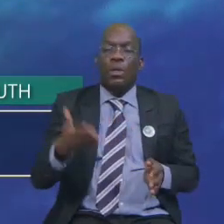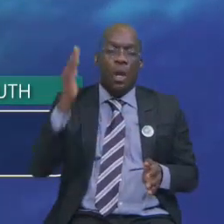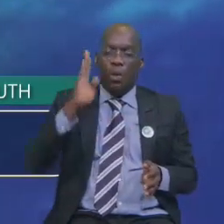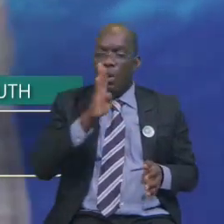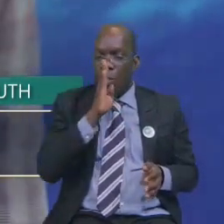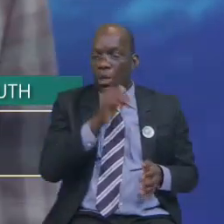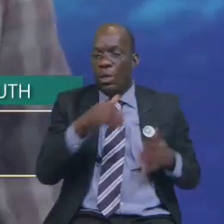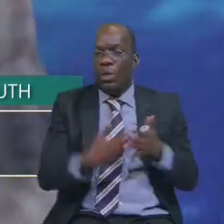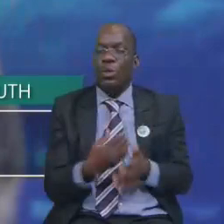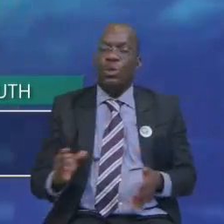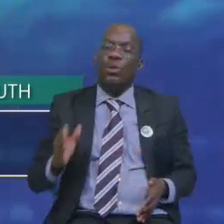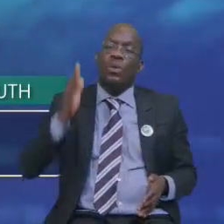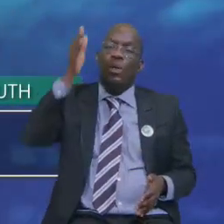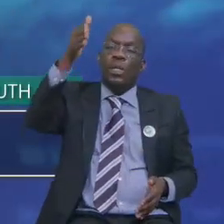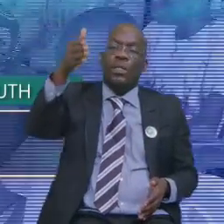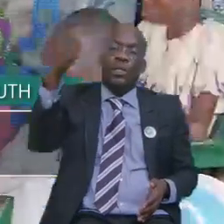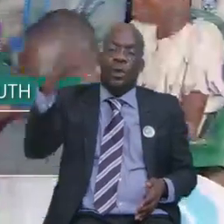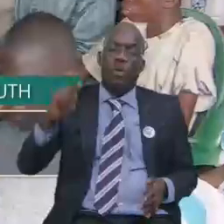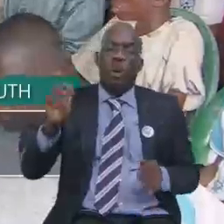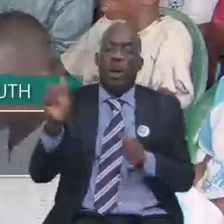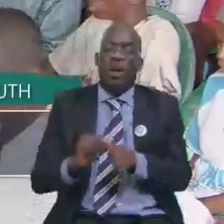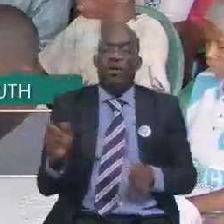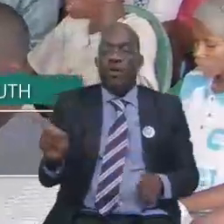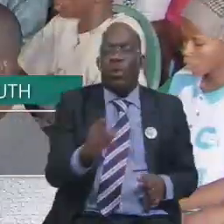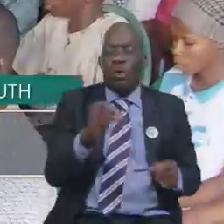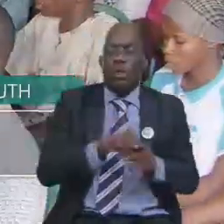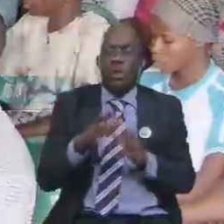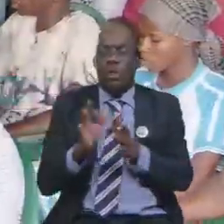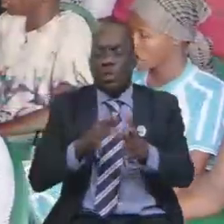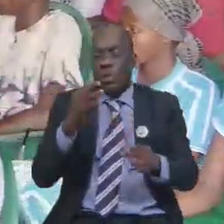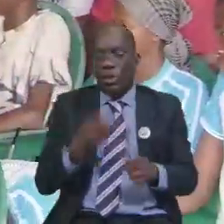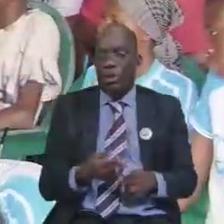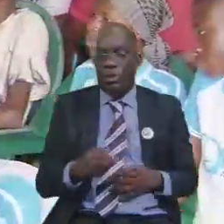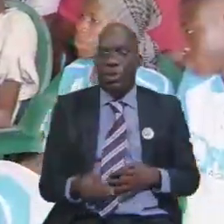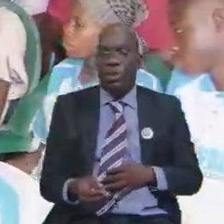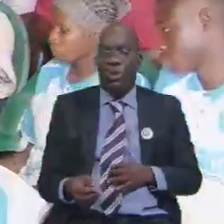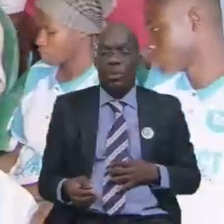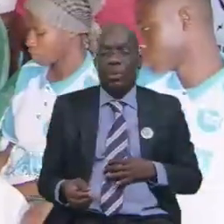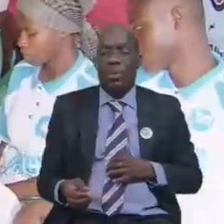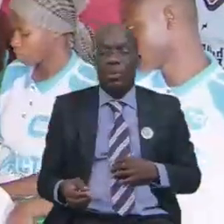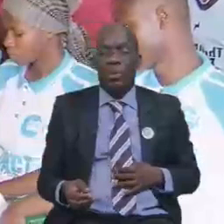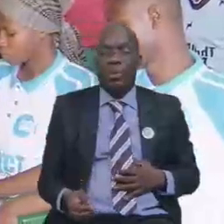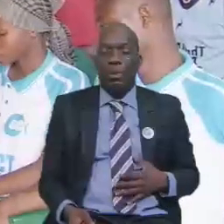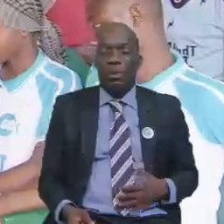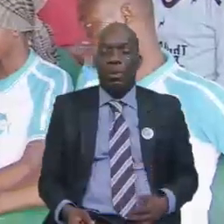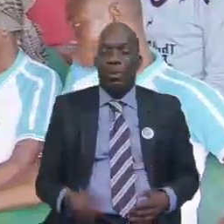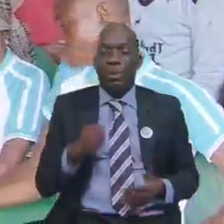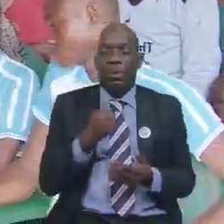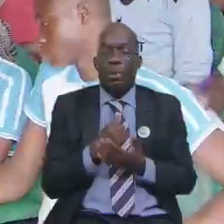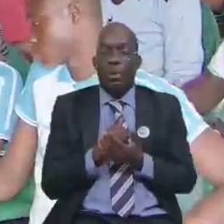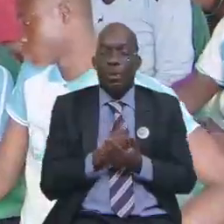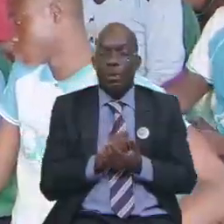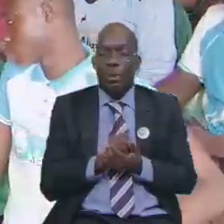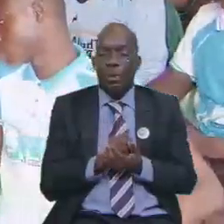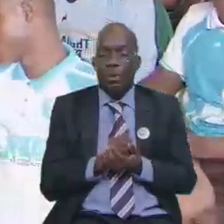for everyone in Jesus' name. Destiny is related to